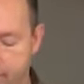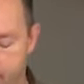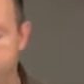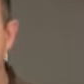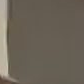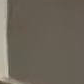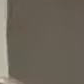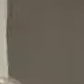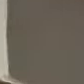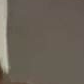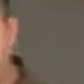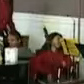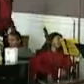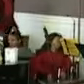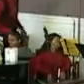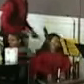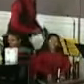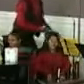today.